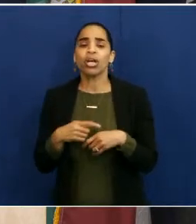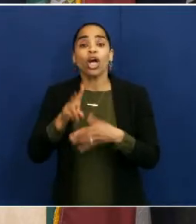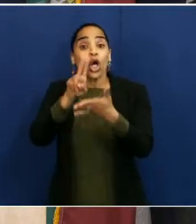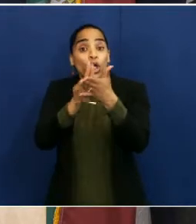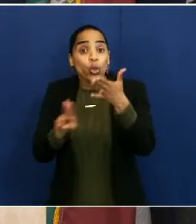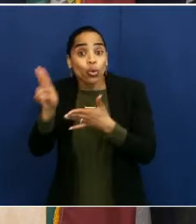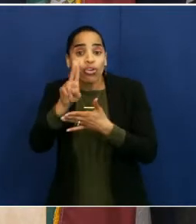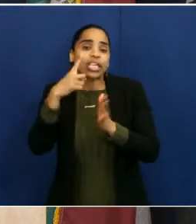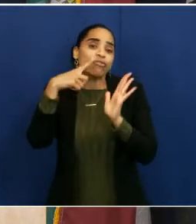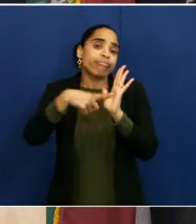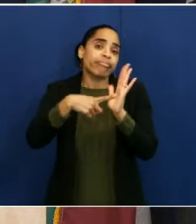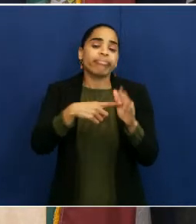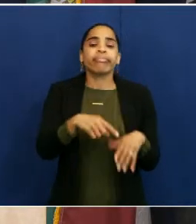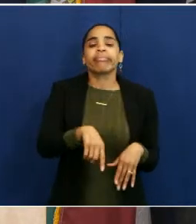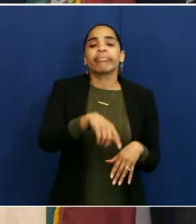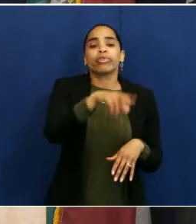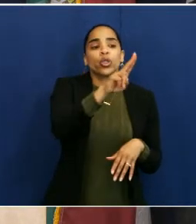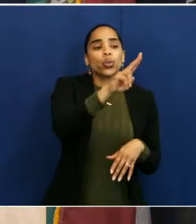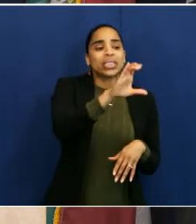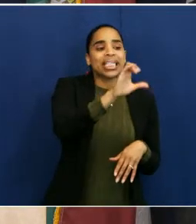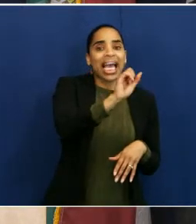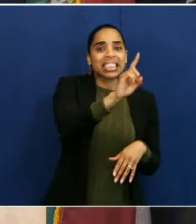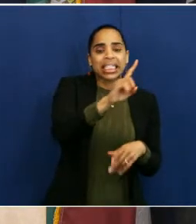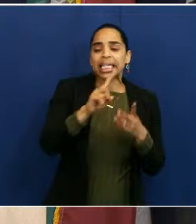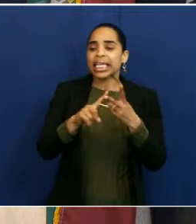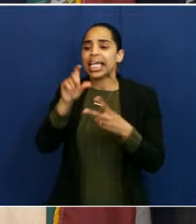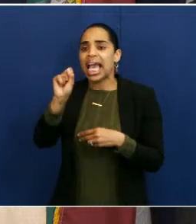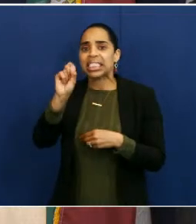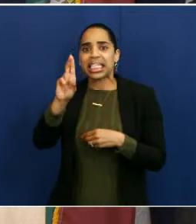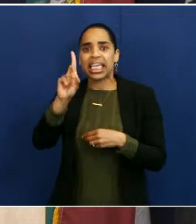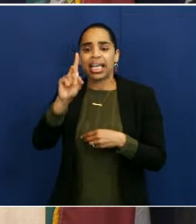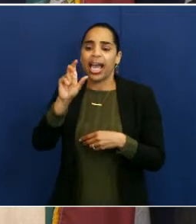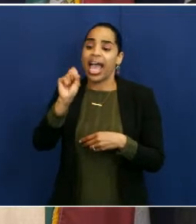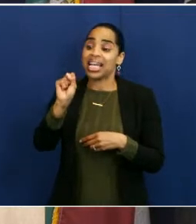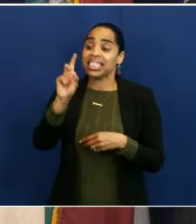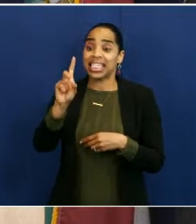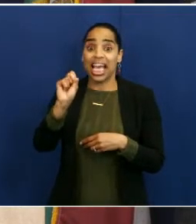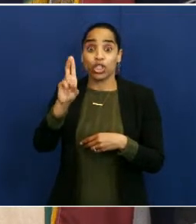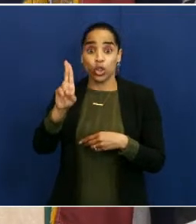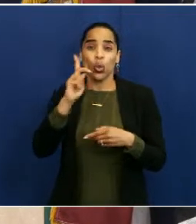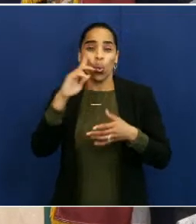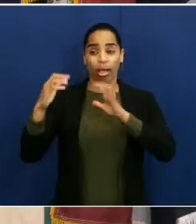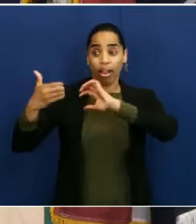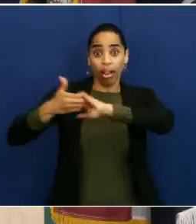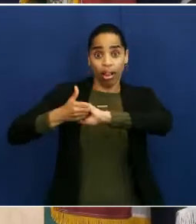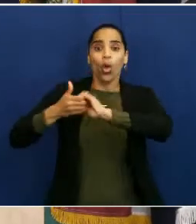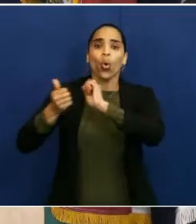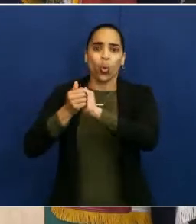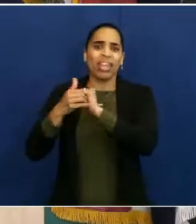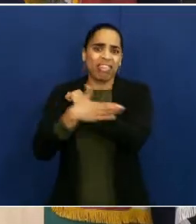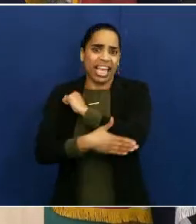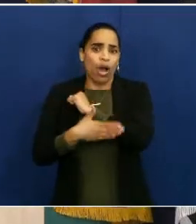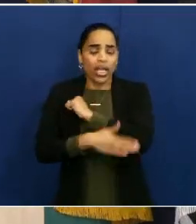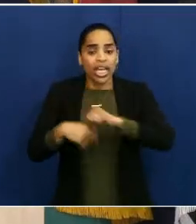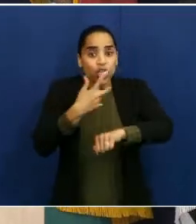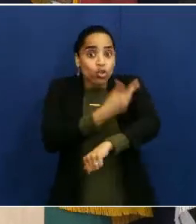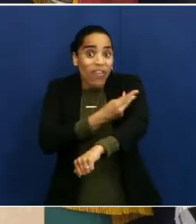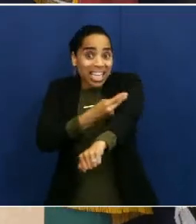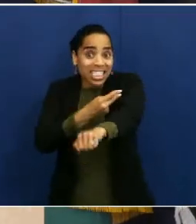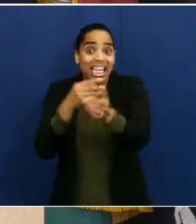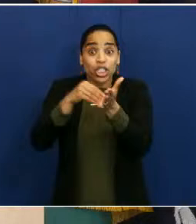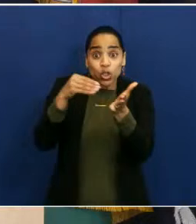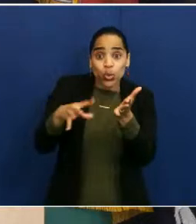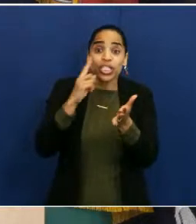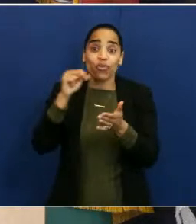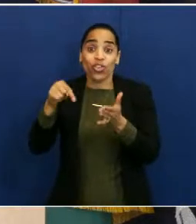universities such as SDSU and UCSD continue collaborating with the county to vaccinate and test both community members and students when summer and